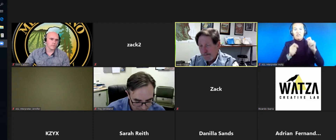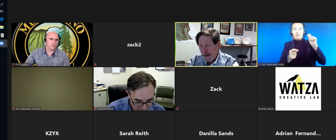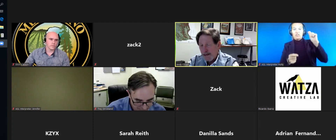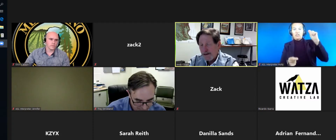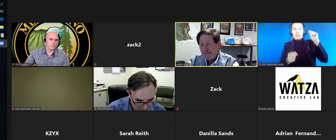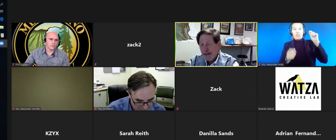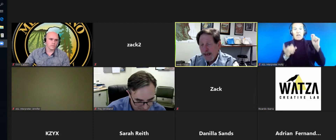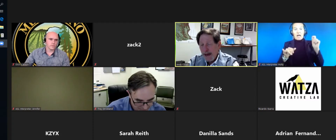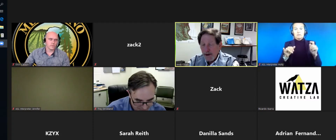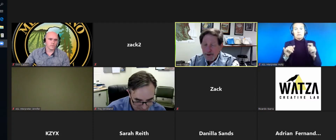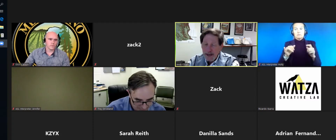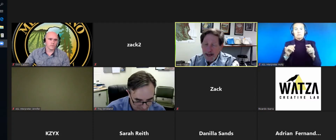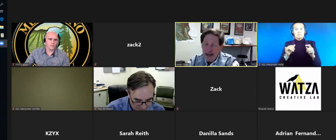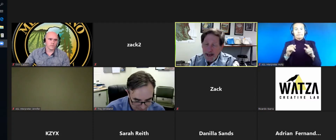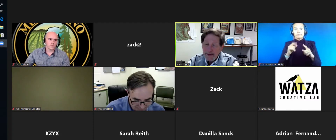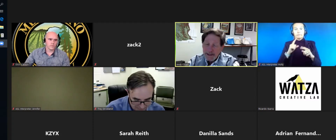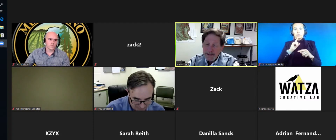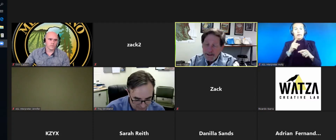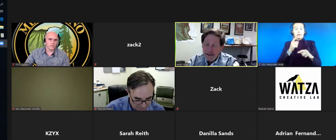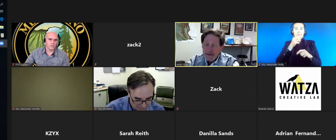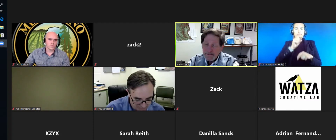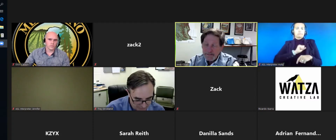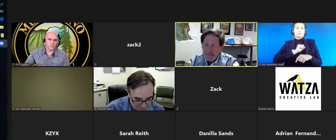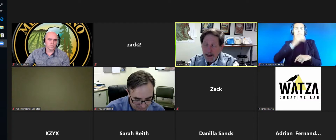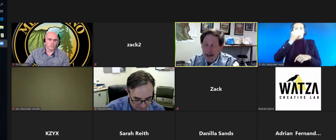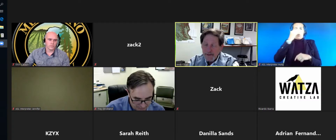big setback. However, having